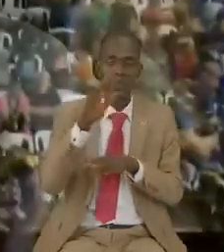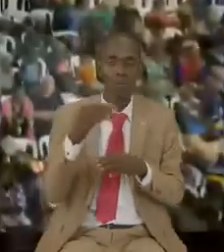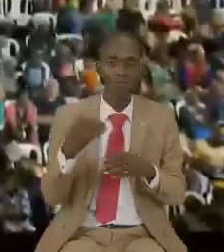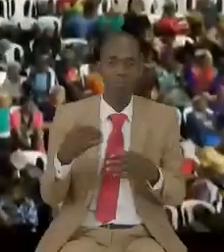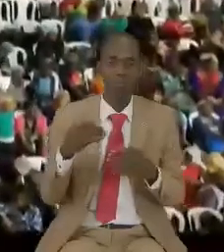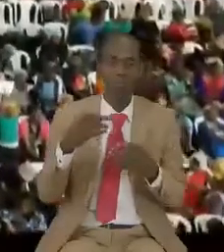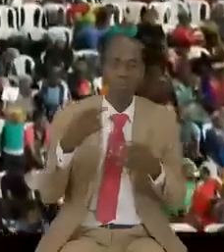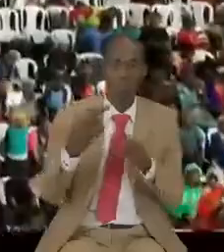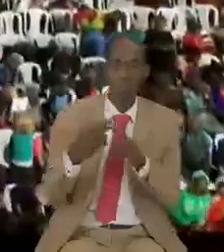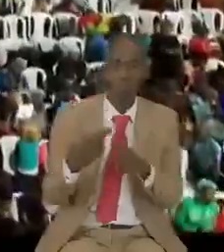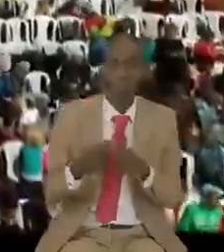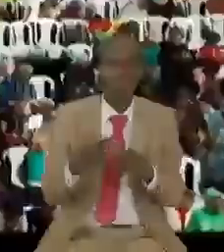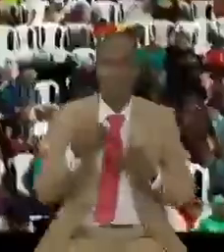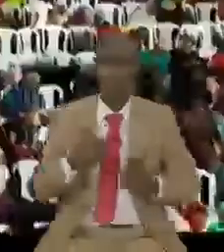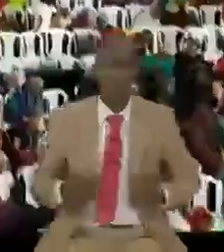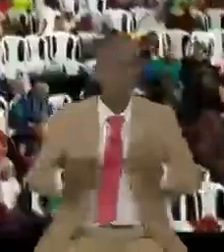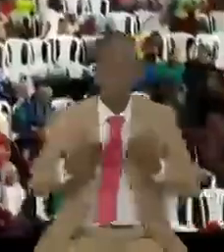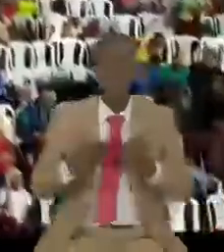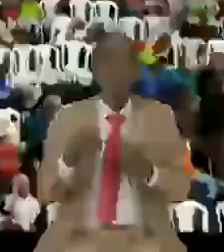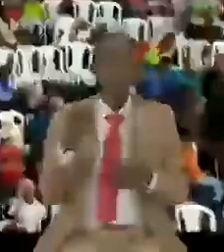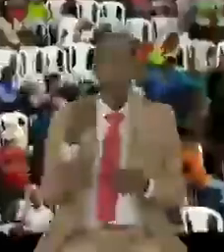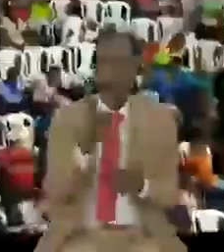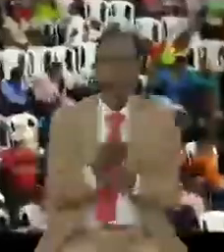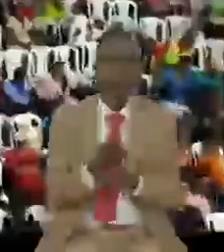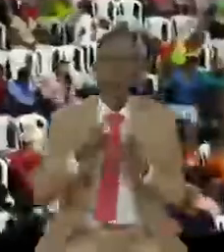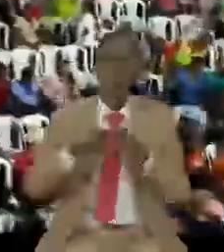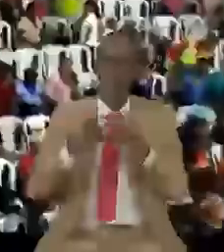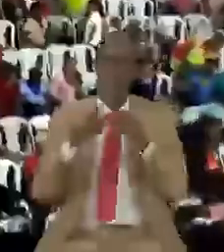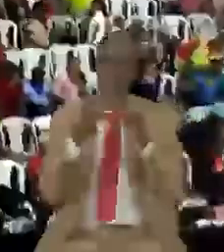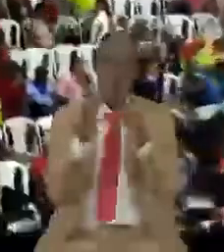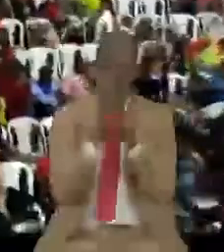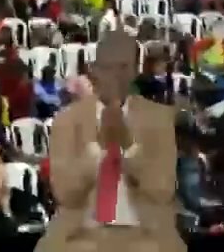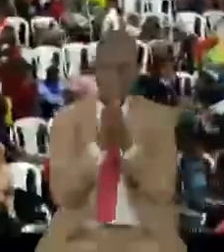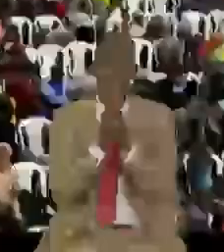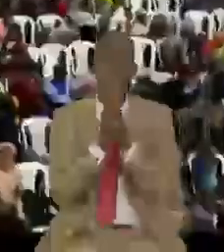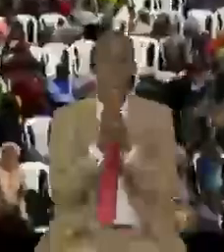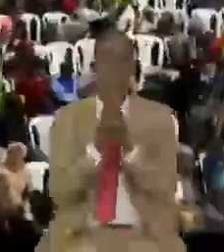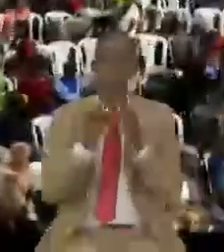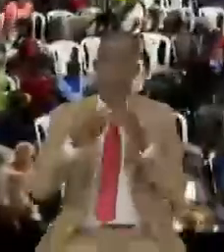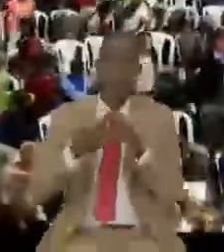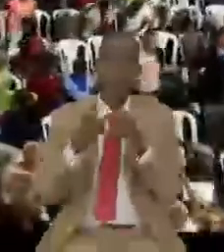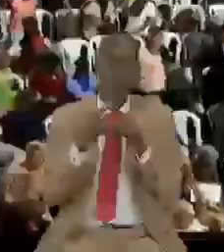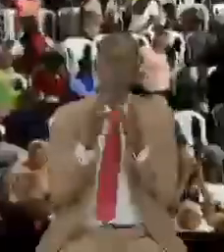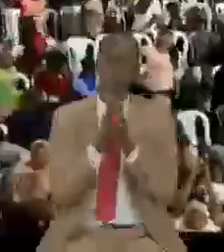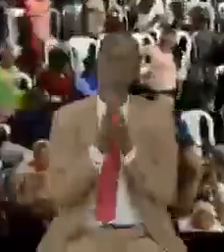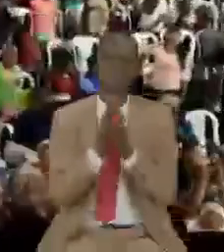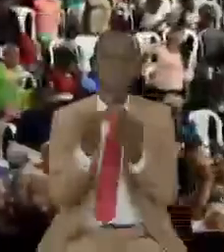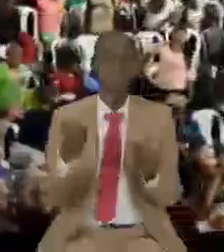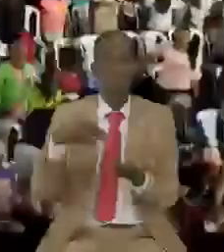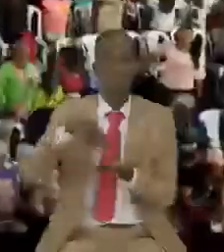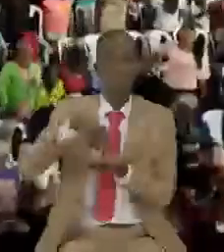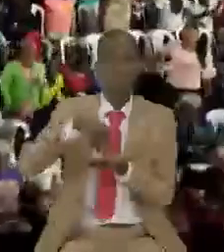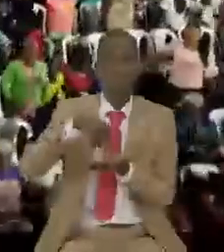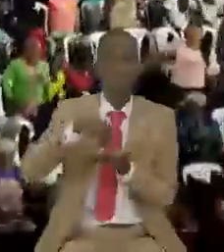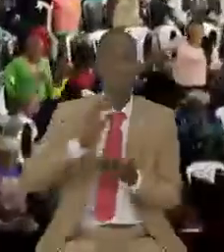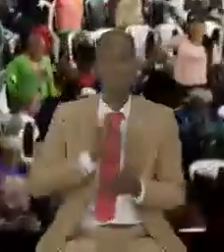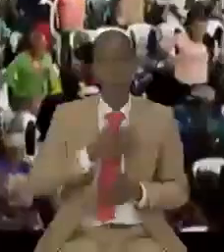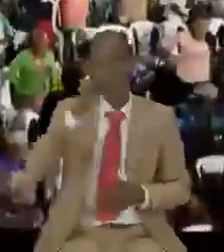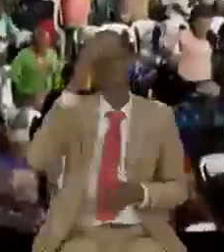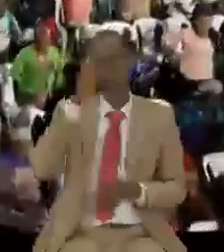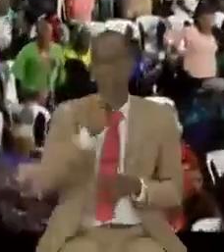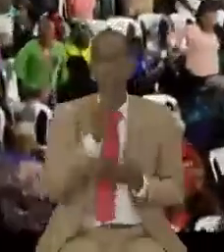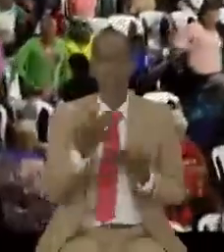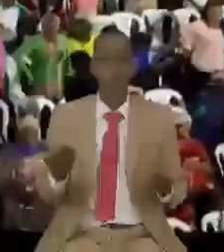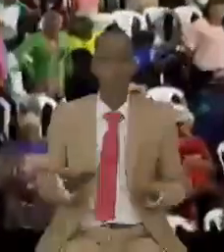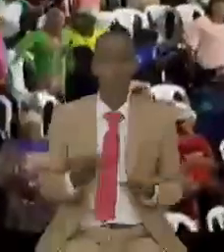is already here. Can we be on our feet? Our Father in the Lord is here. Be on your feet. It's time to receive. It's